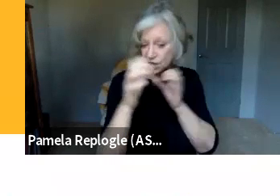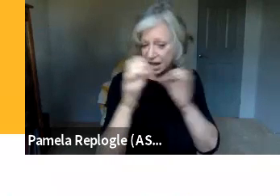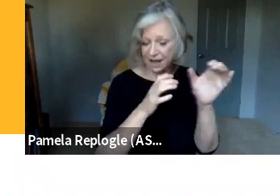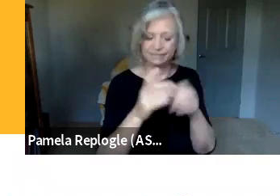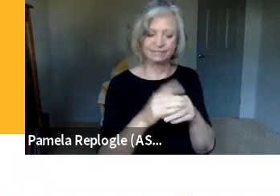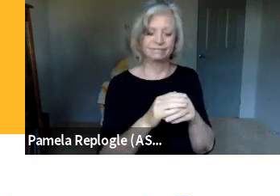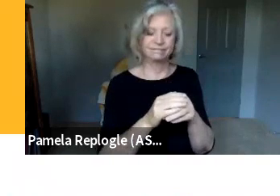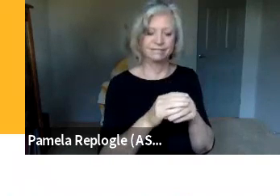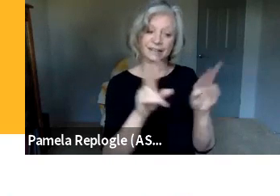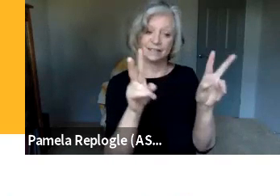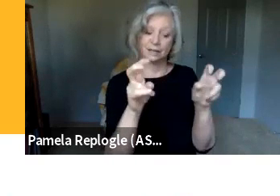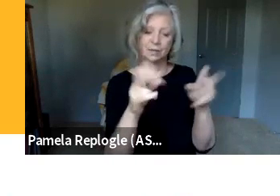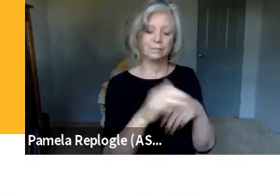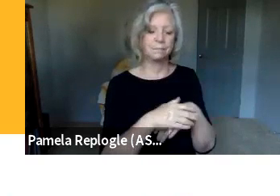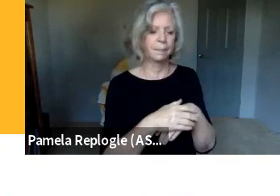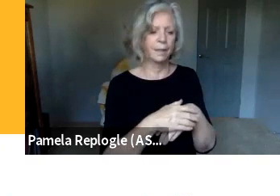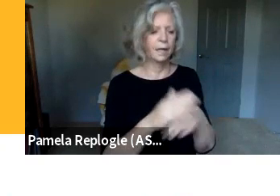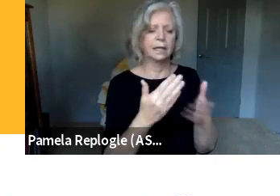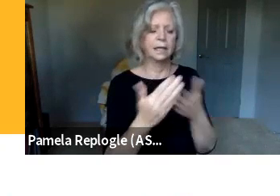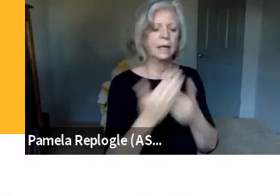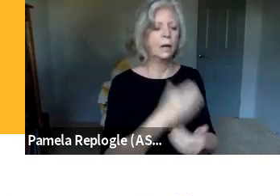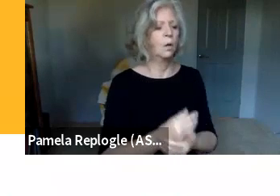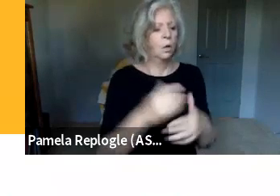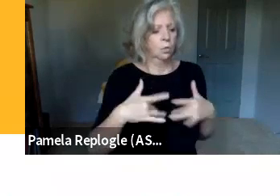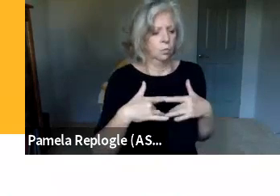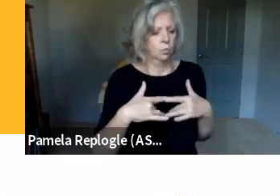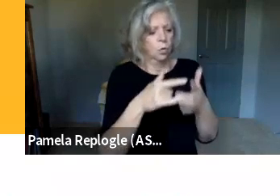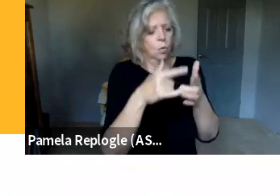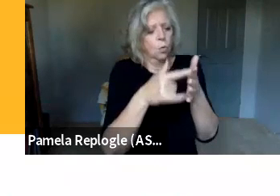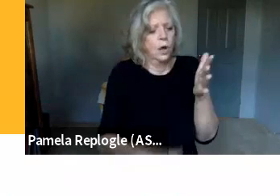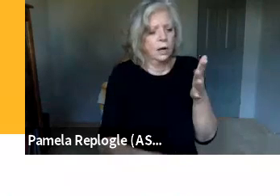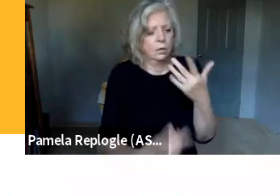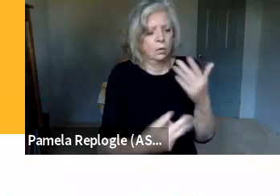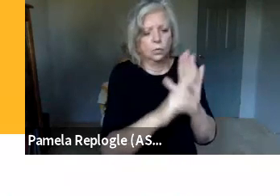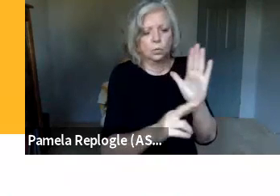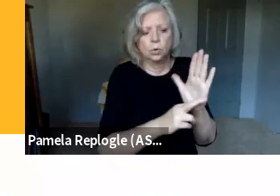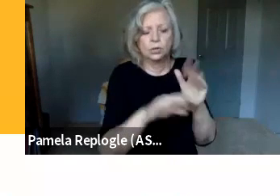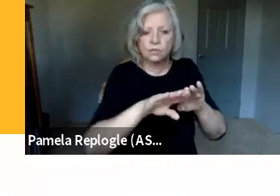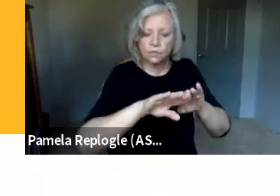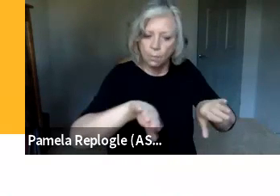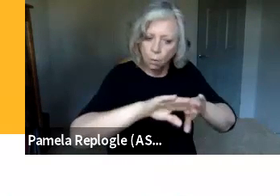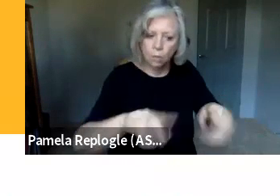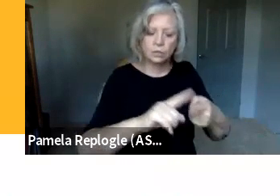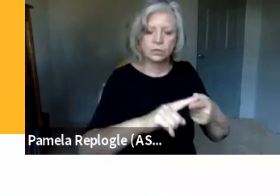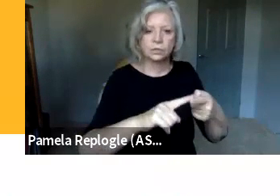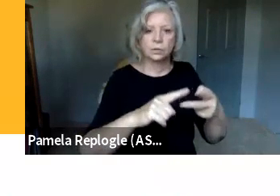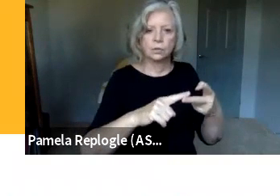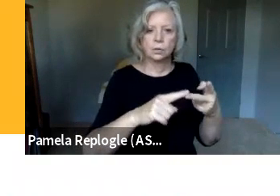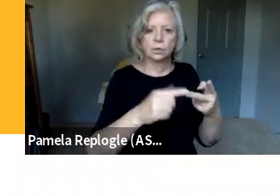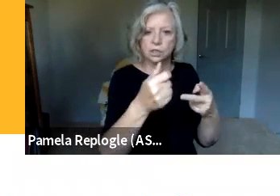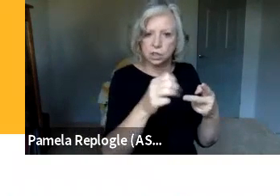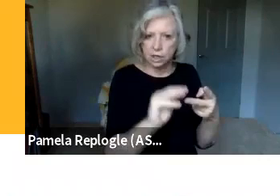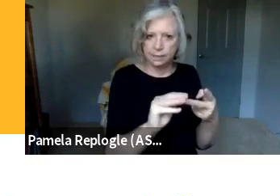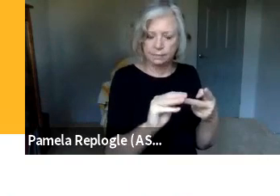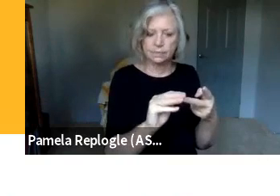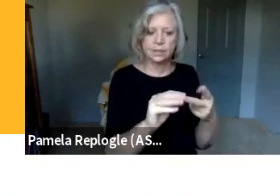topic. What are the restrictions for pools, fitness facilities, and communal